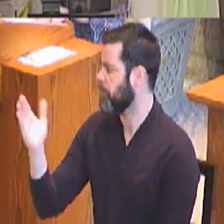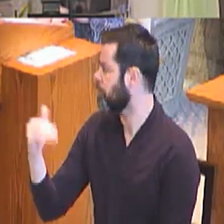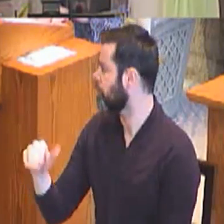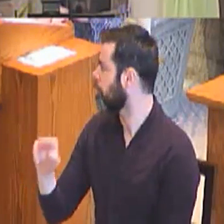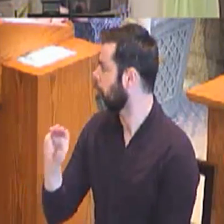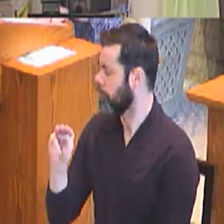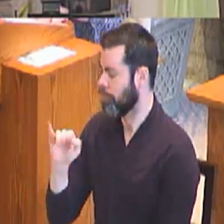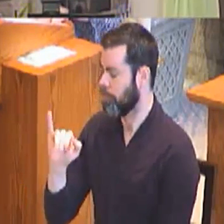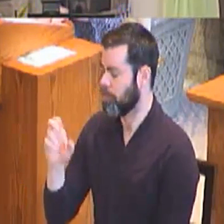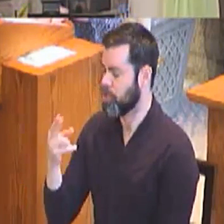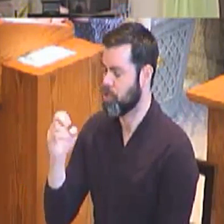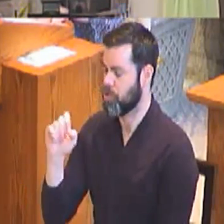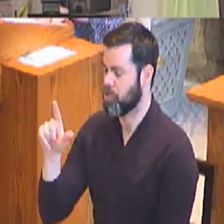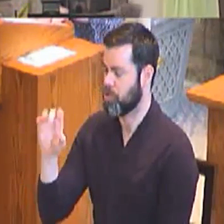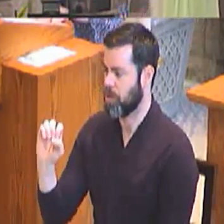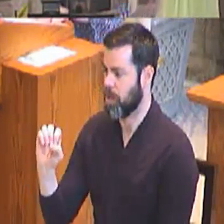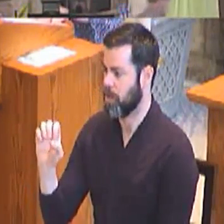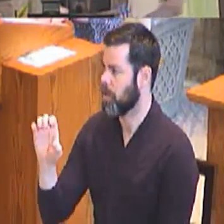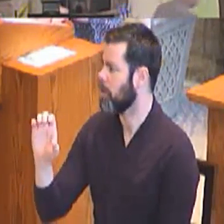Michelle Chartier,